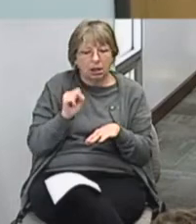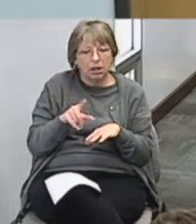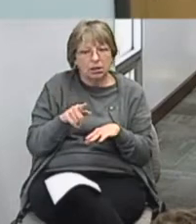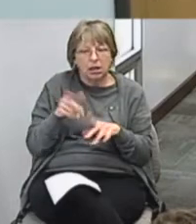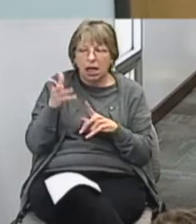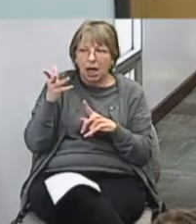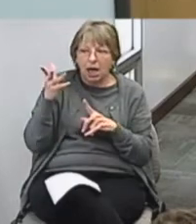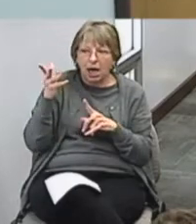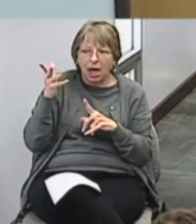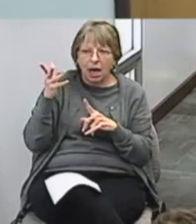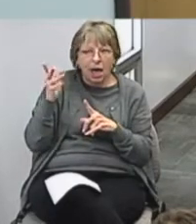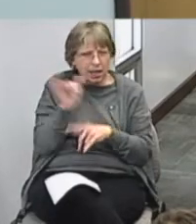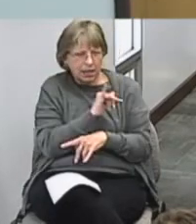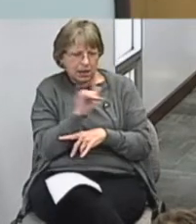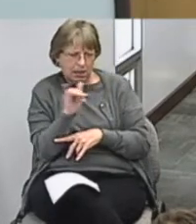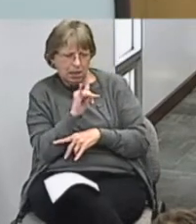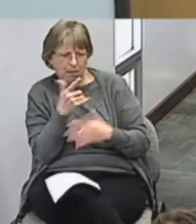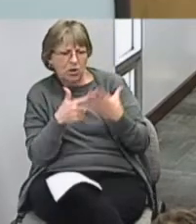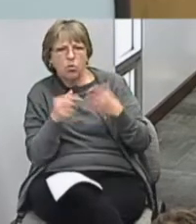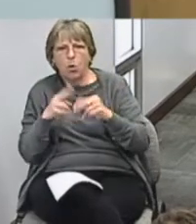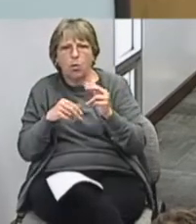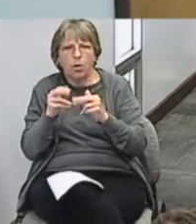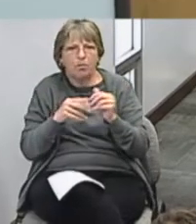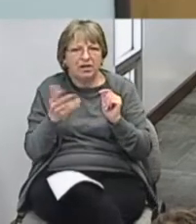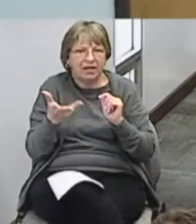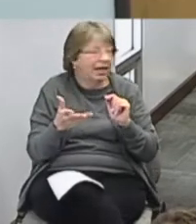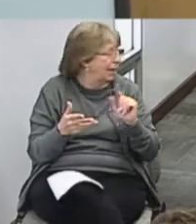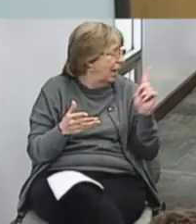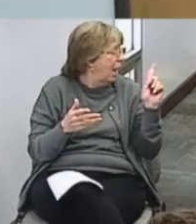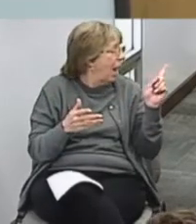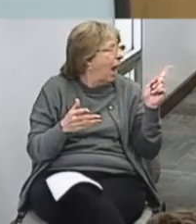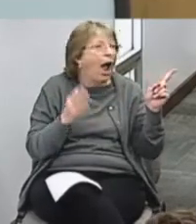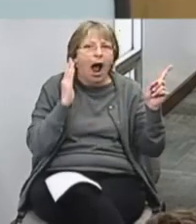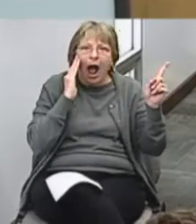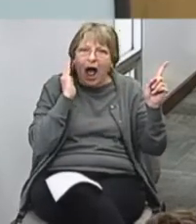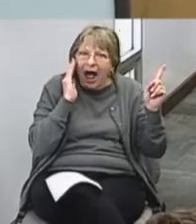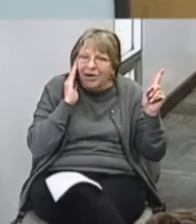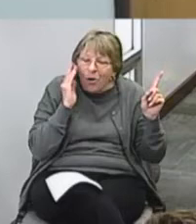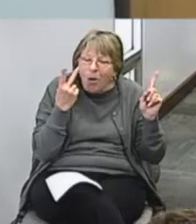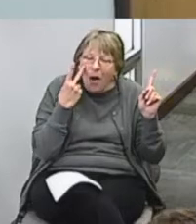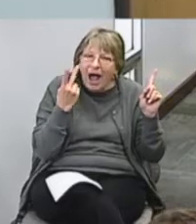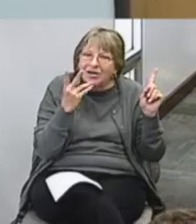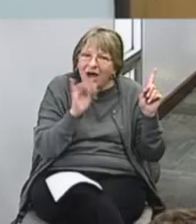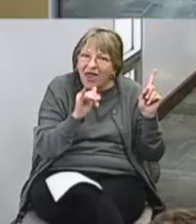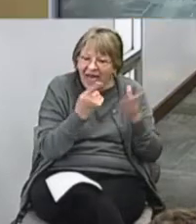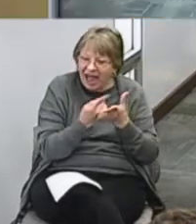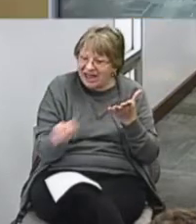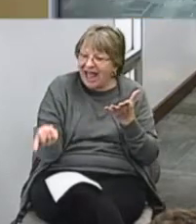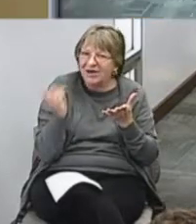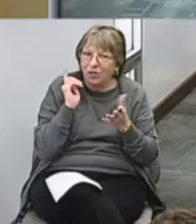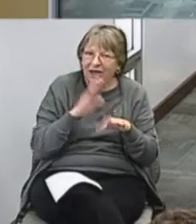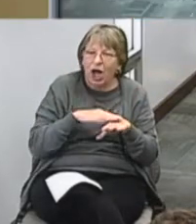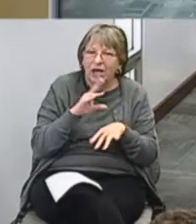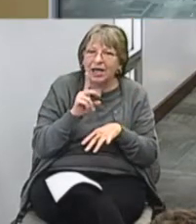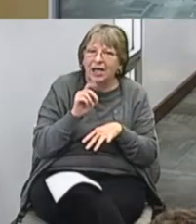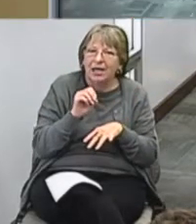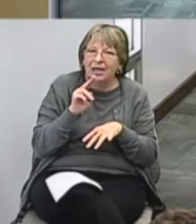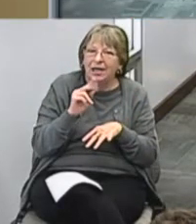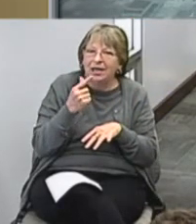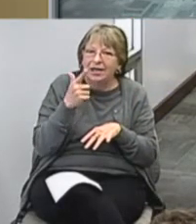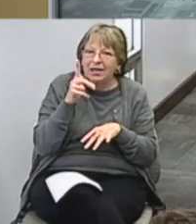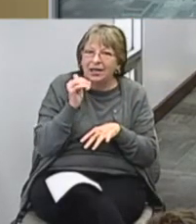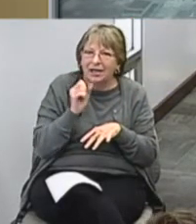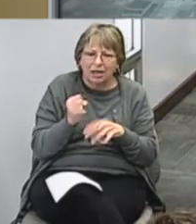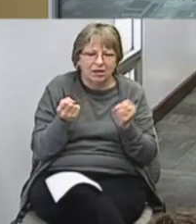park that is being built here. I can attest to that. I saw it. I was there last week on Douglas. Mhm. It's a beautiful park, a lot of